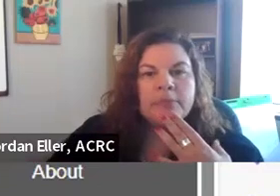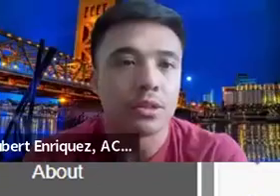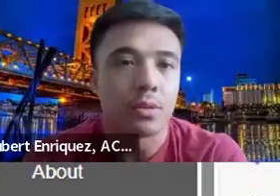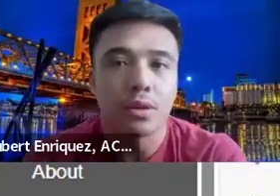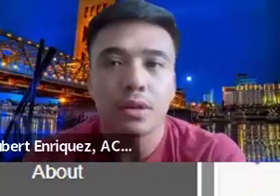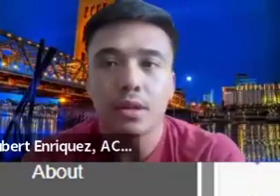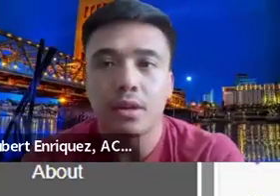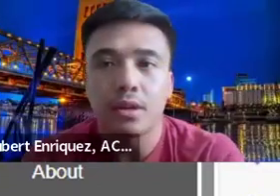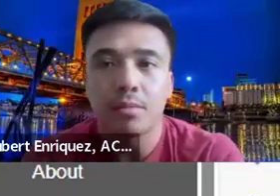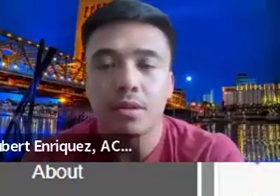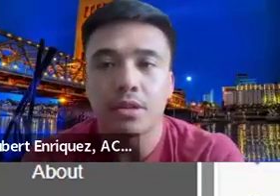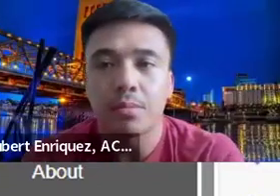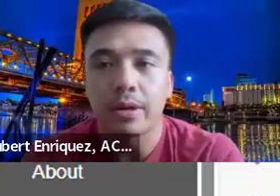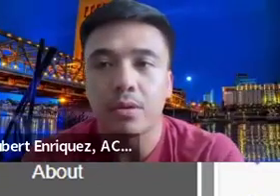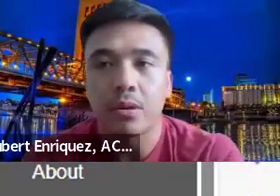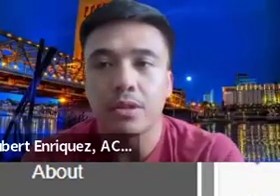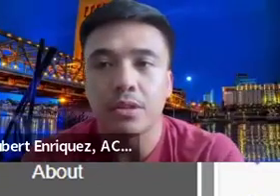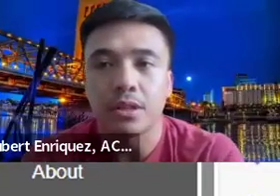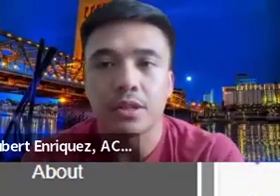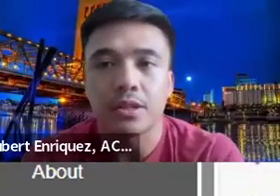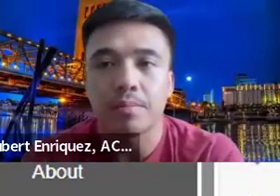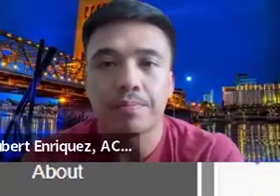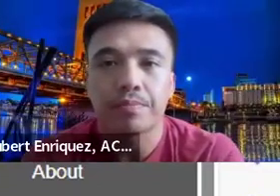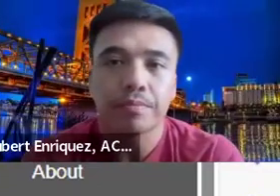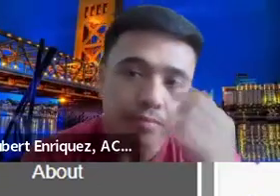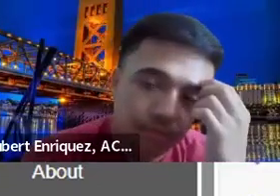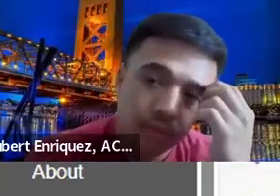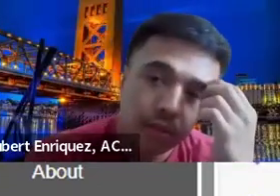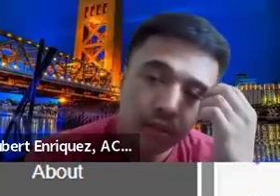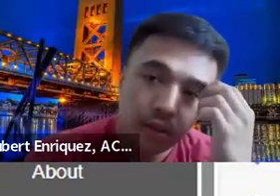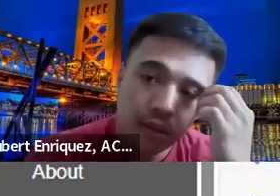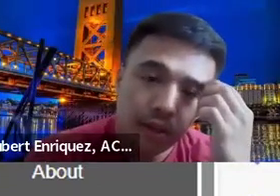to calalerts.org. On the top right corner, you just click sign up.